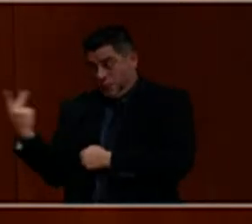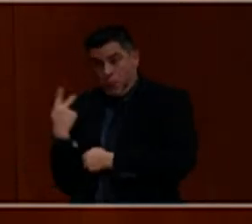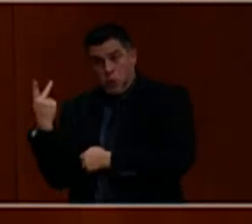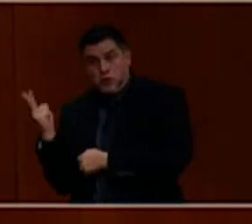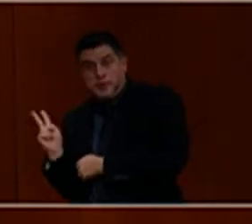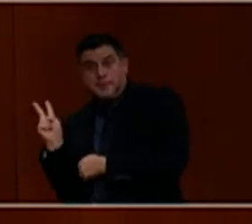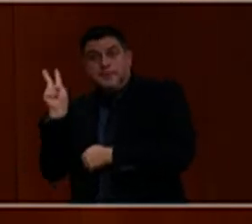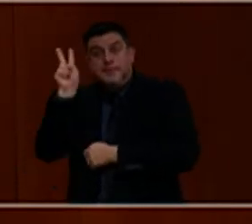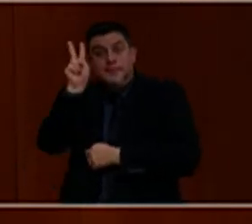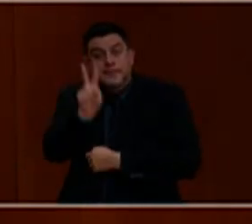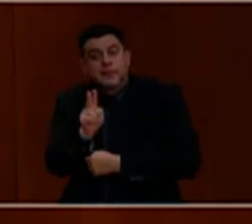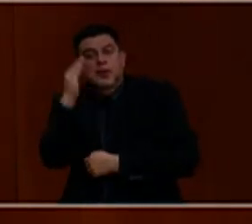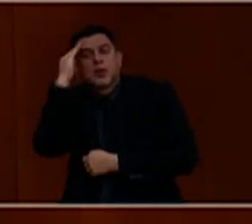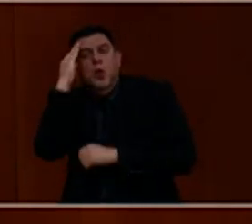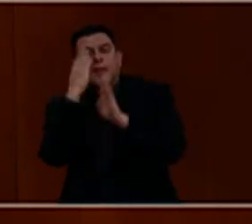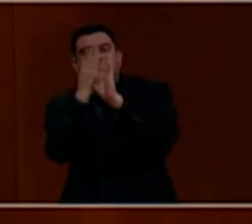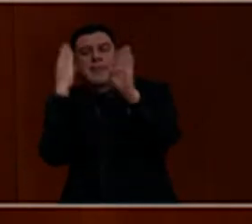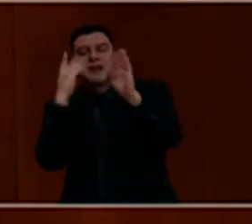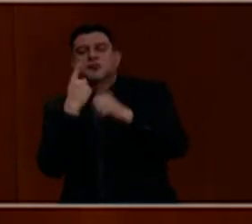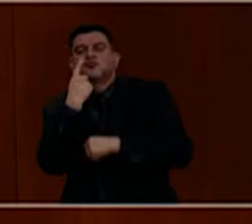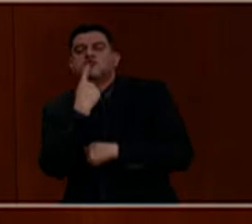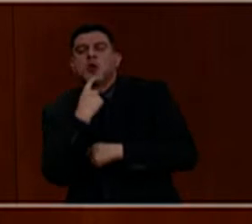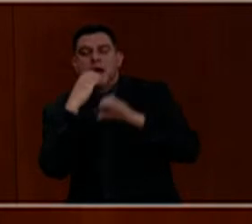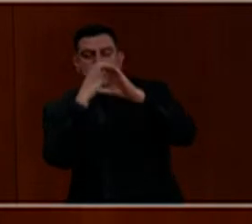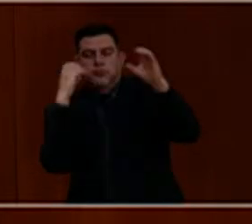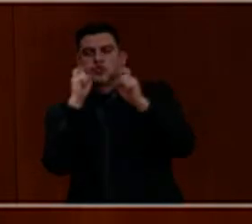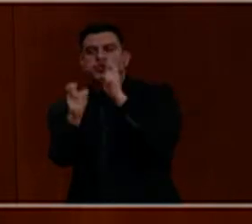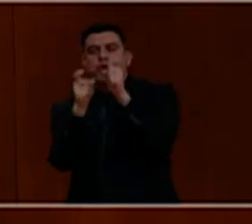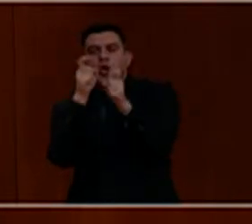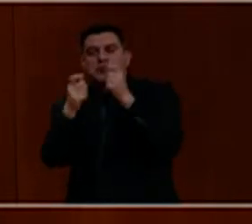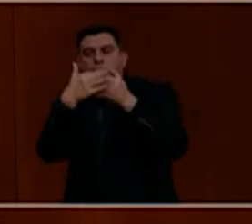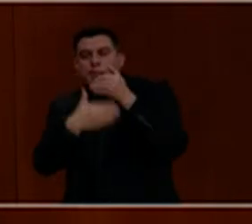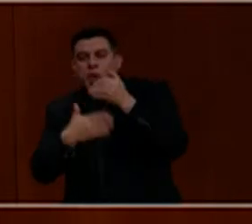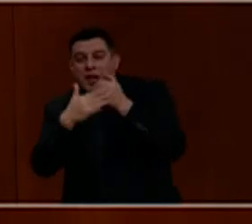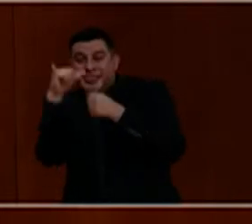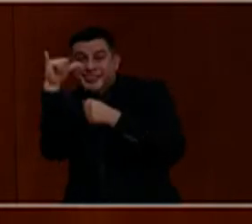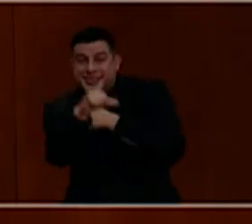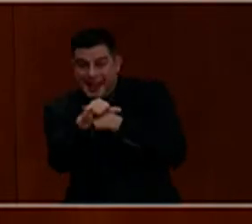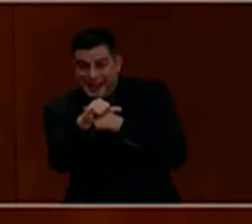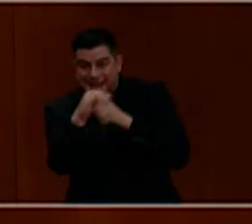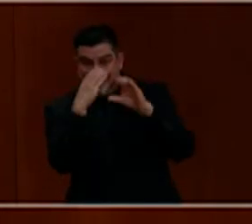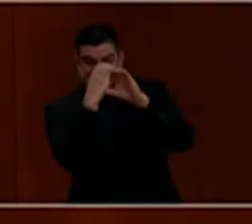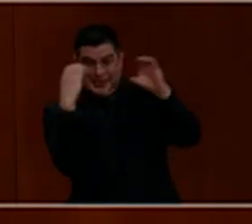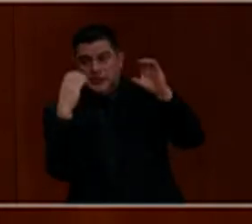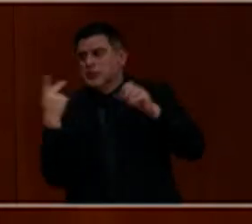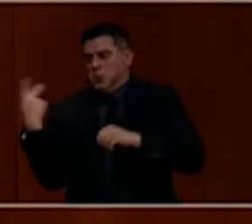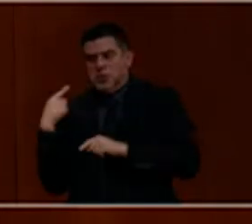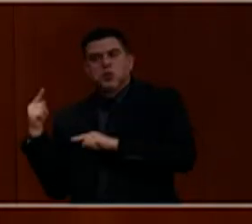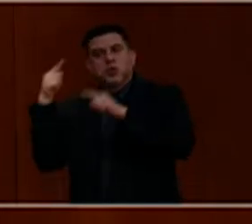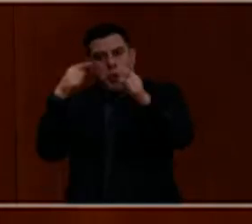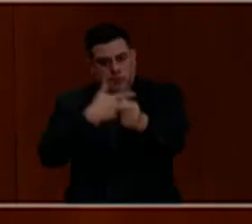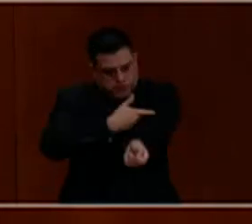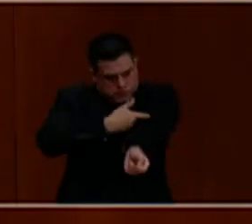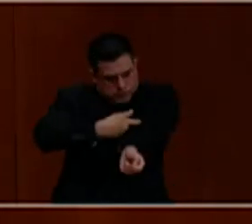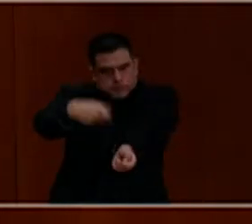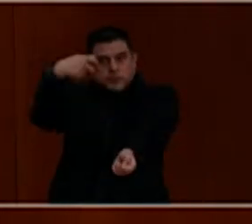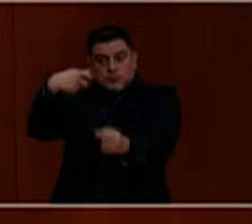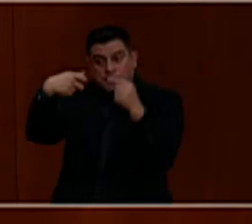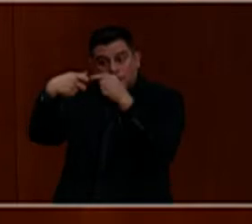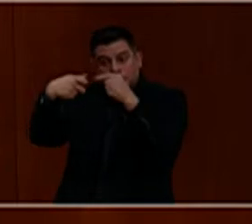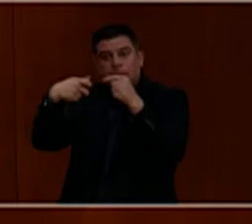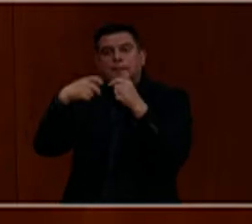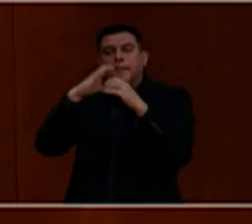the morning on a Sunday, and by Tuesday she was fever-free, and by Thursday we were picking her up to come